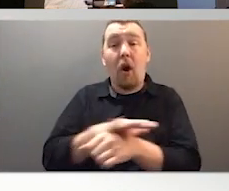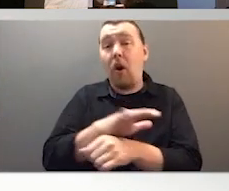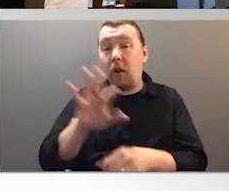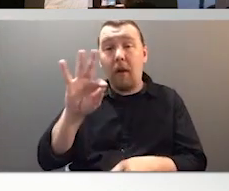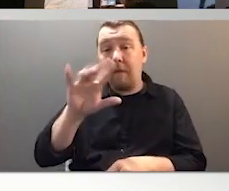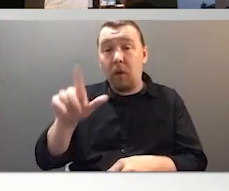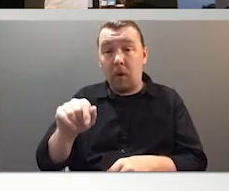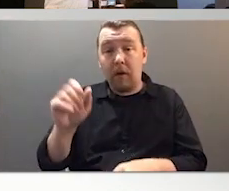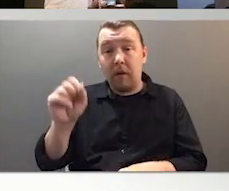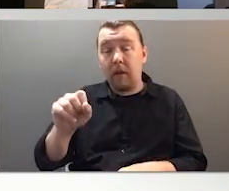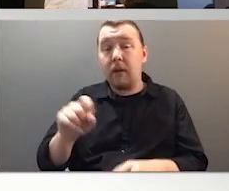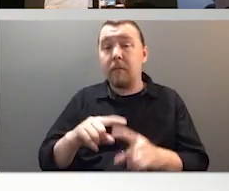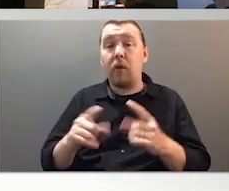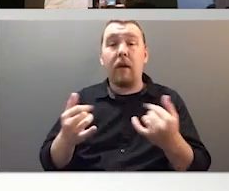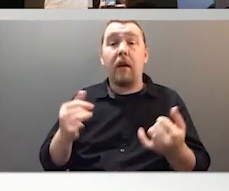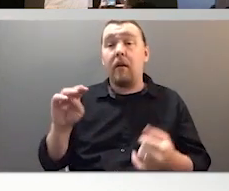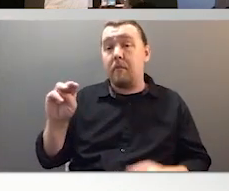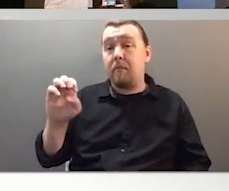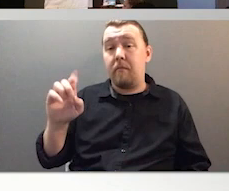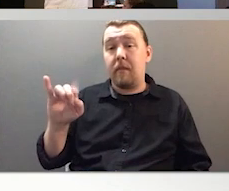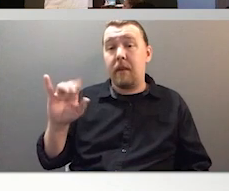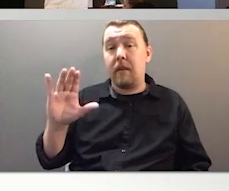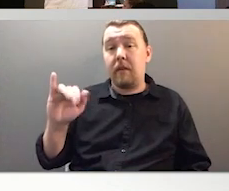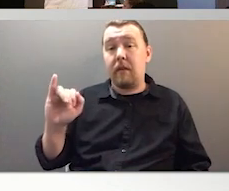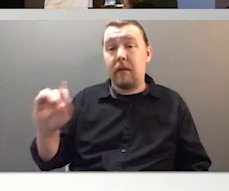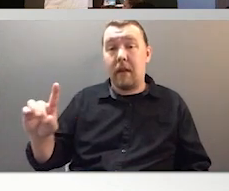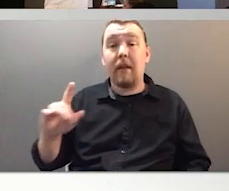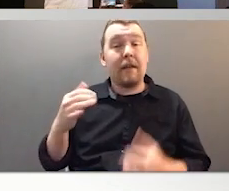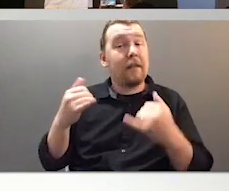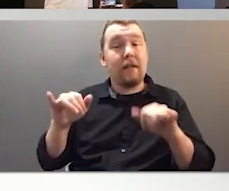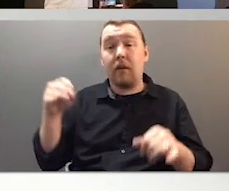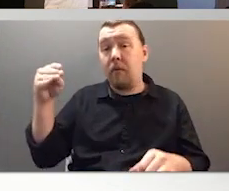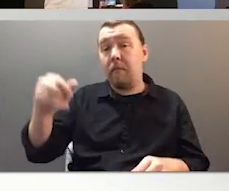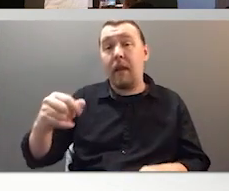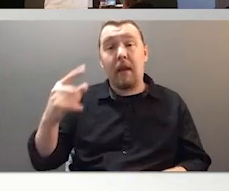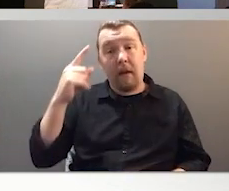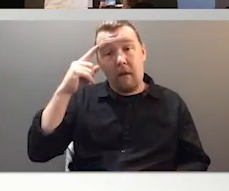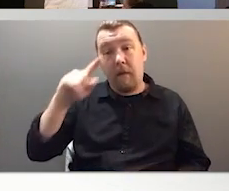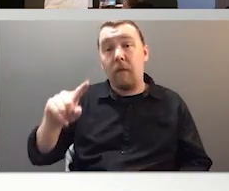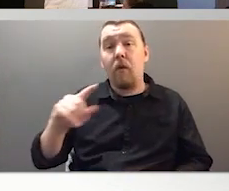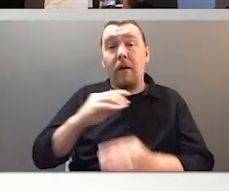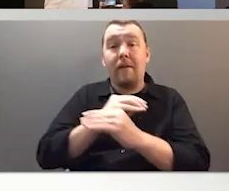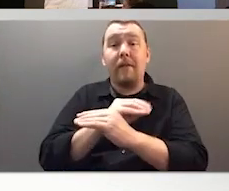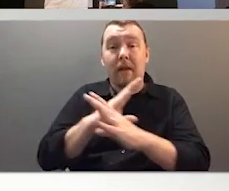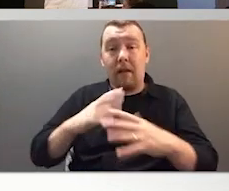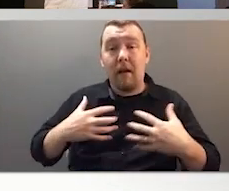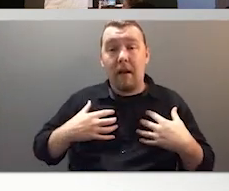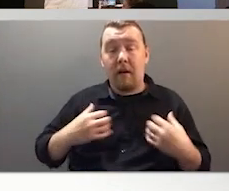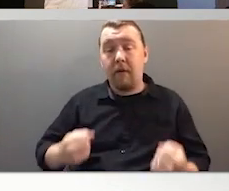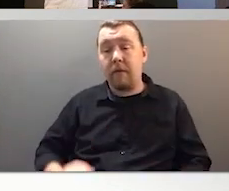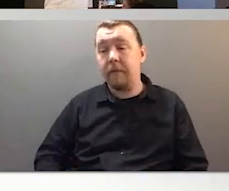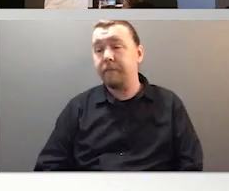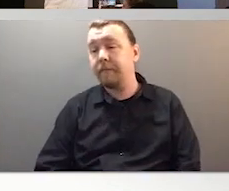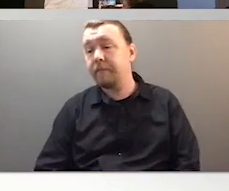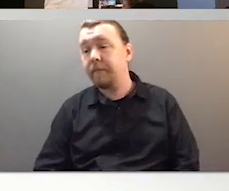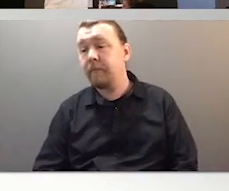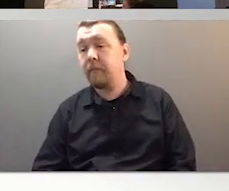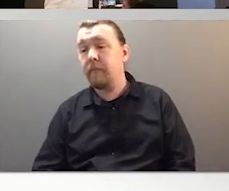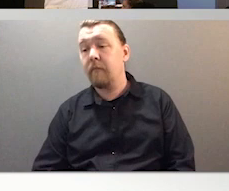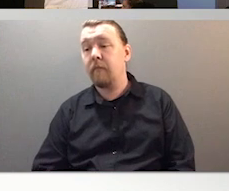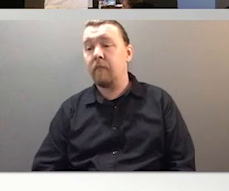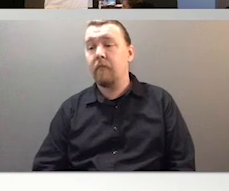now, Medicaid is still paying for telehealth. Have you used some of your techniques